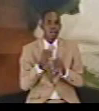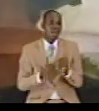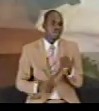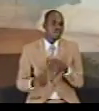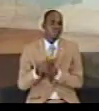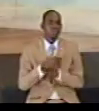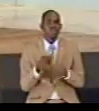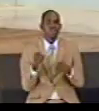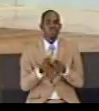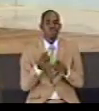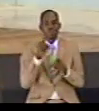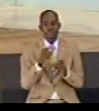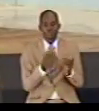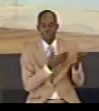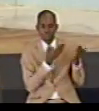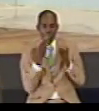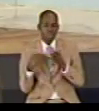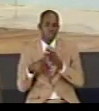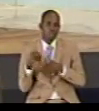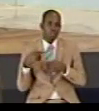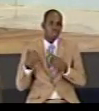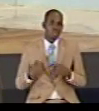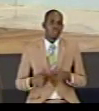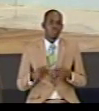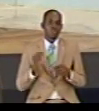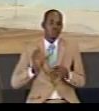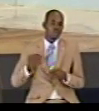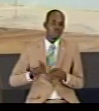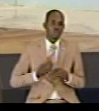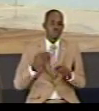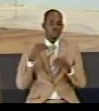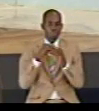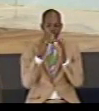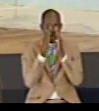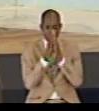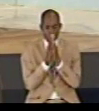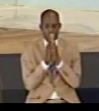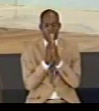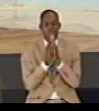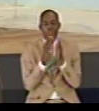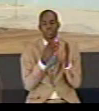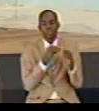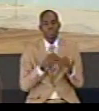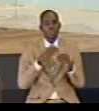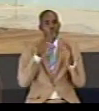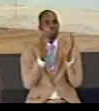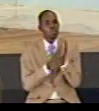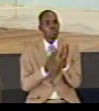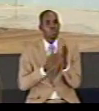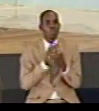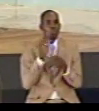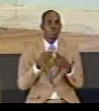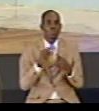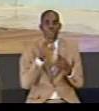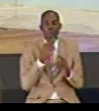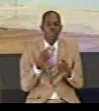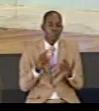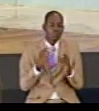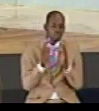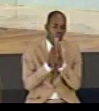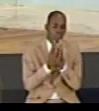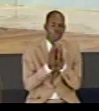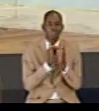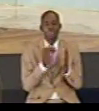your soul in prayer, as you pour out your soul in praise, while you are praying and praising the Lord,